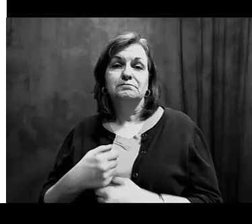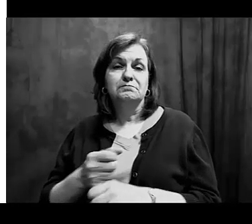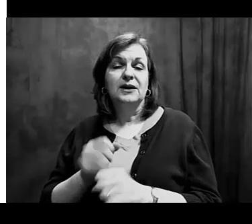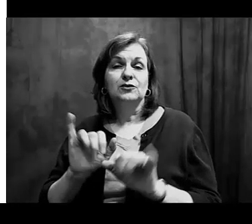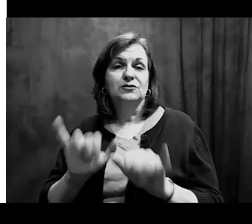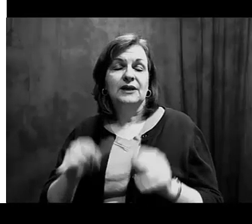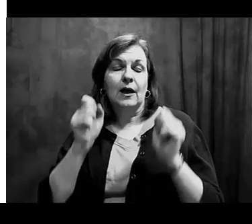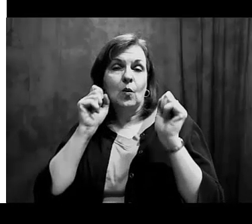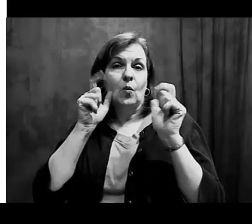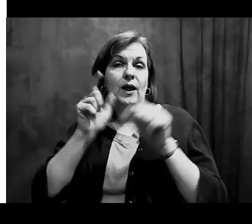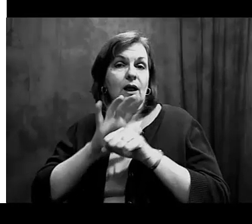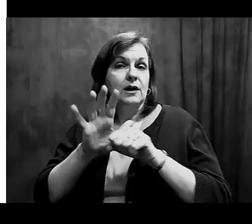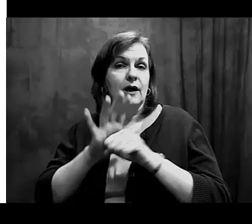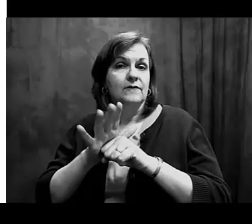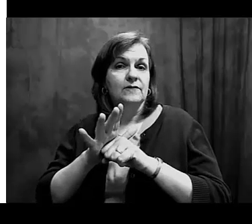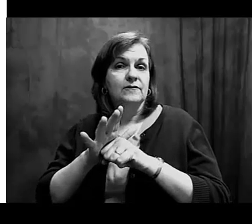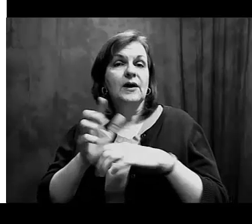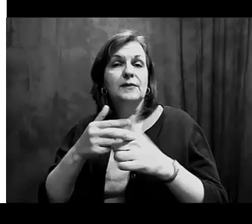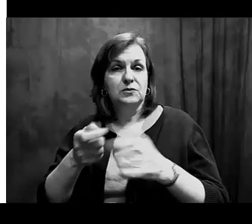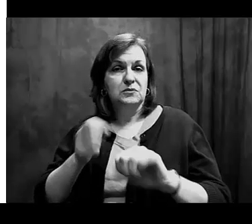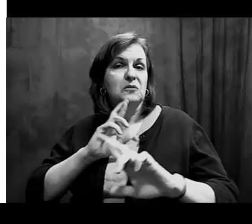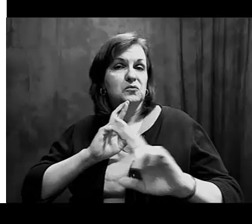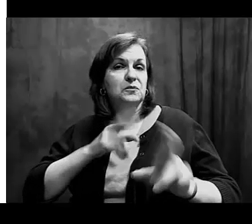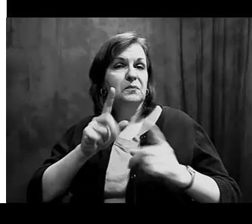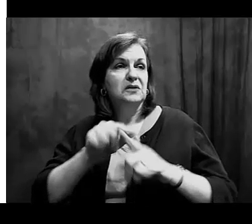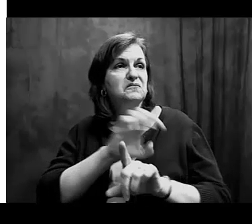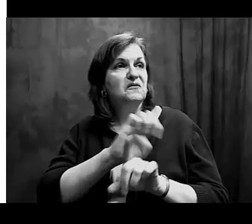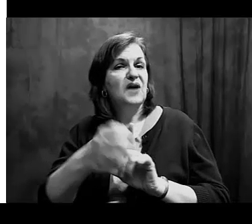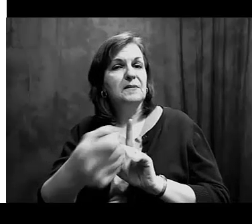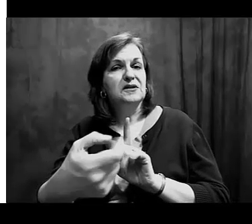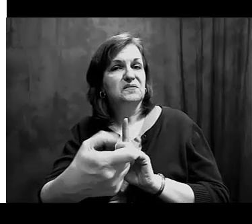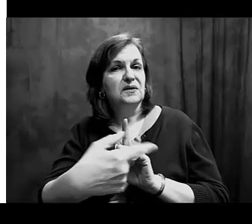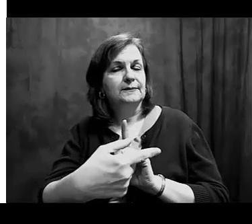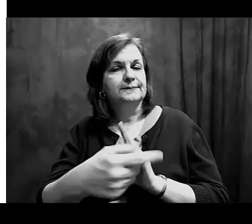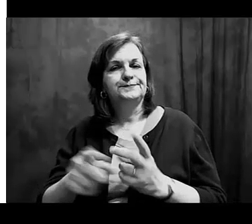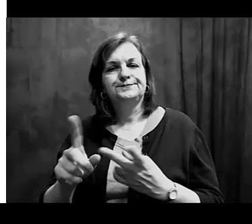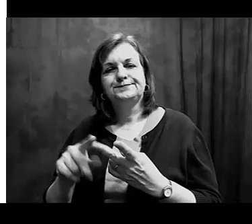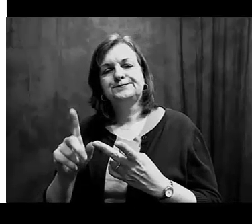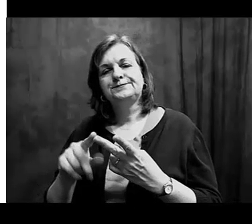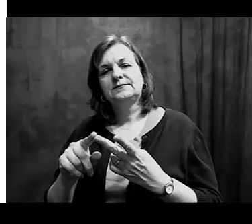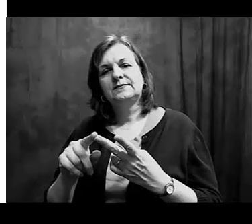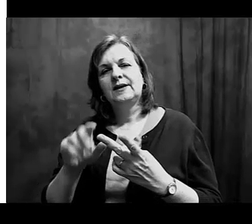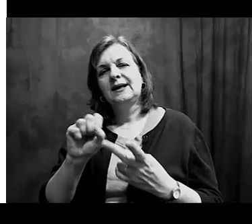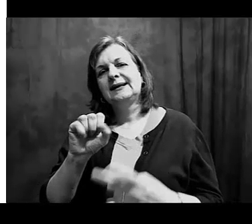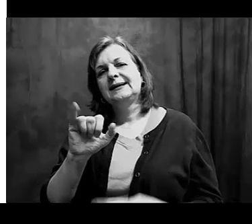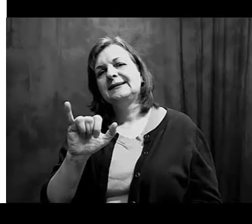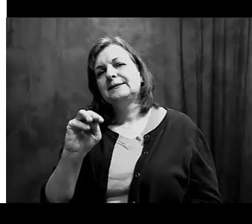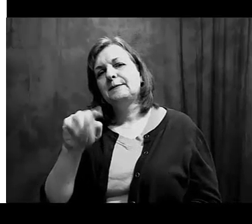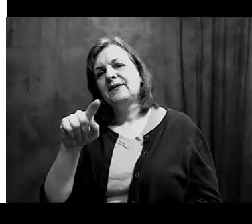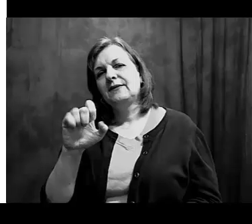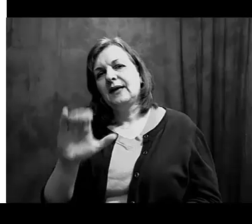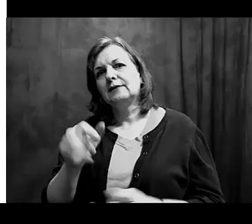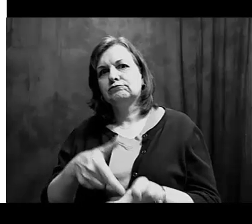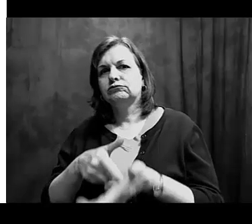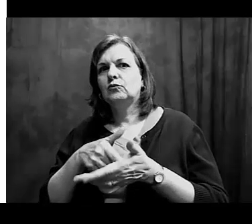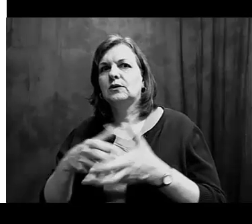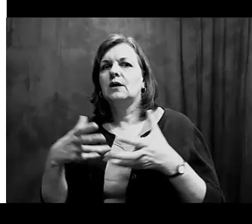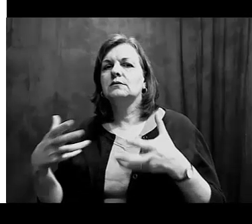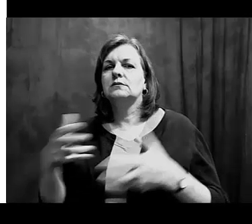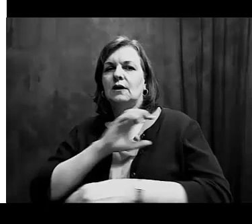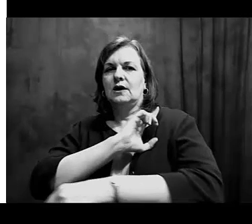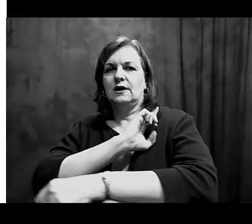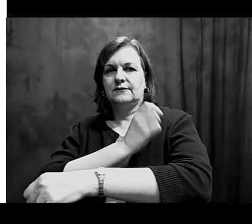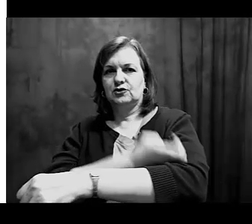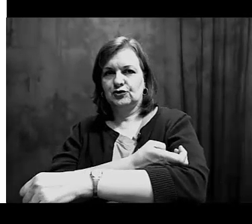control. So parasympathetic essentially is conserving energy